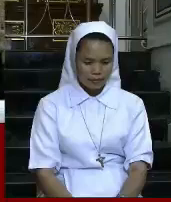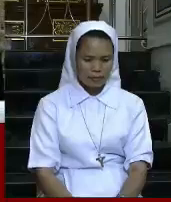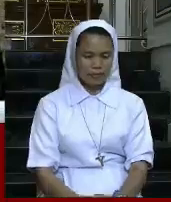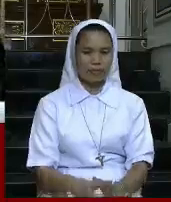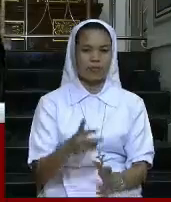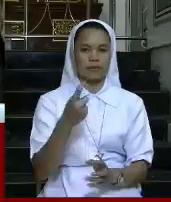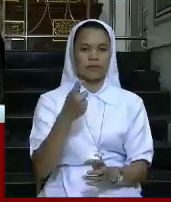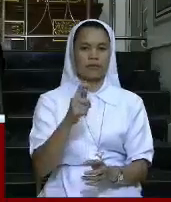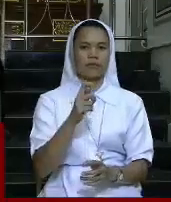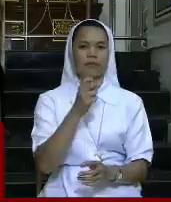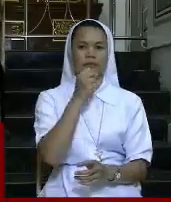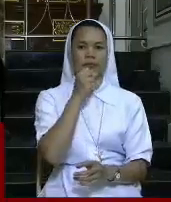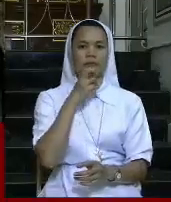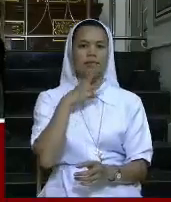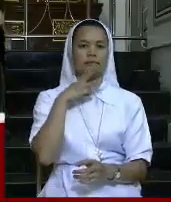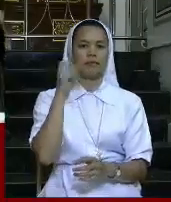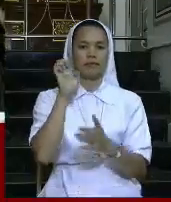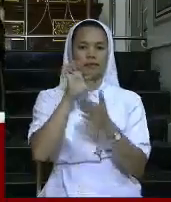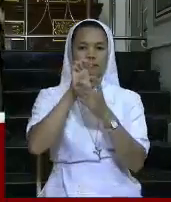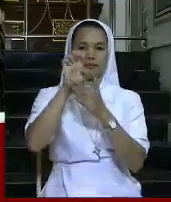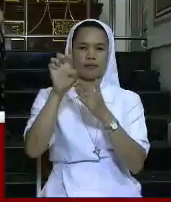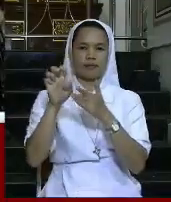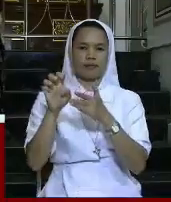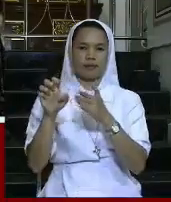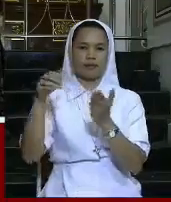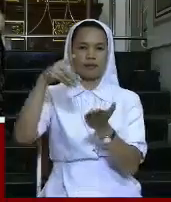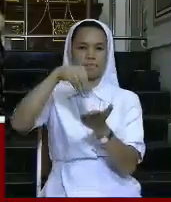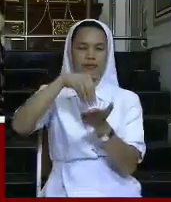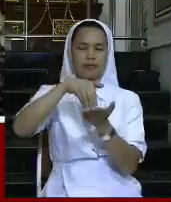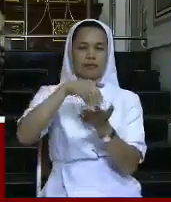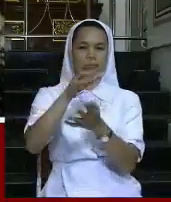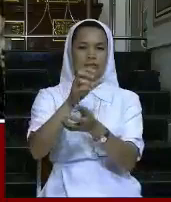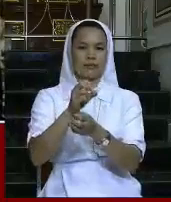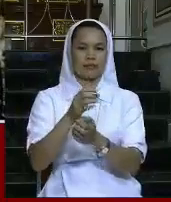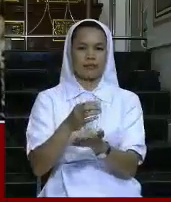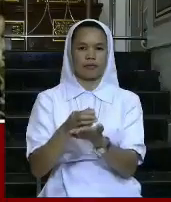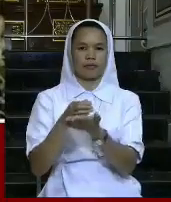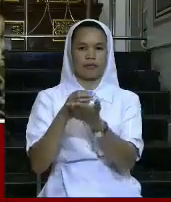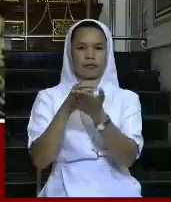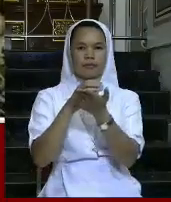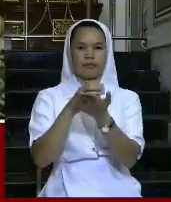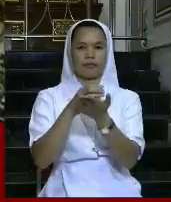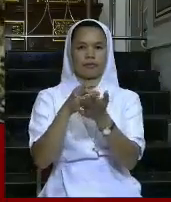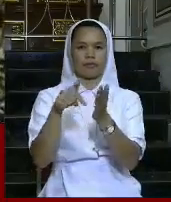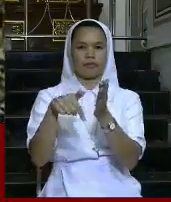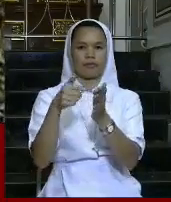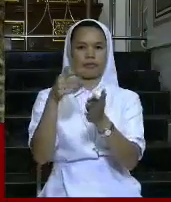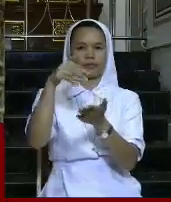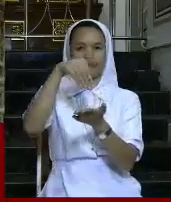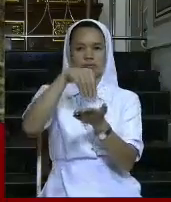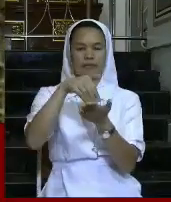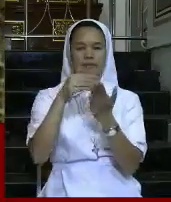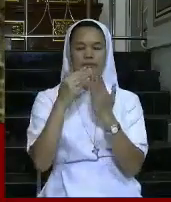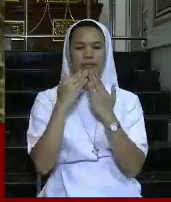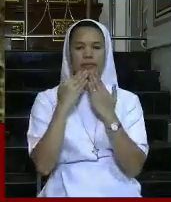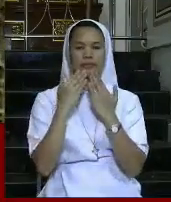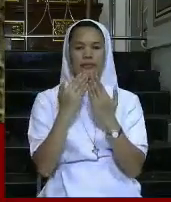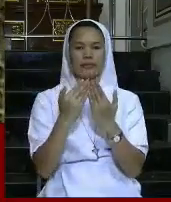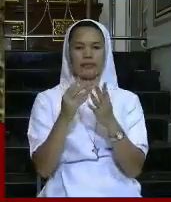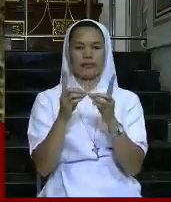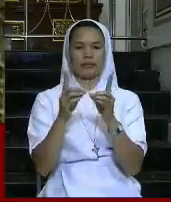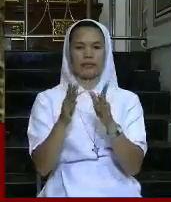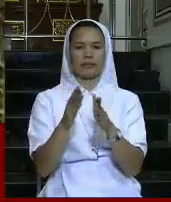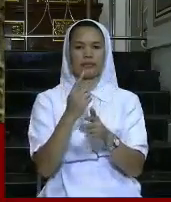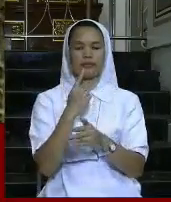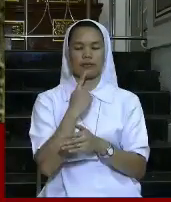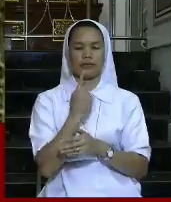In a similar way, when supper was ended, He took the chalice, and once more giving thanks, He gave it to